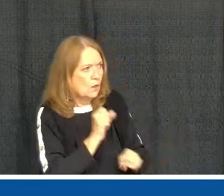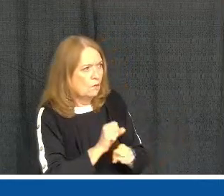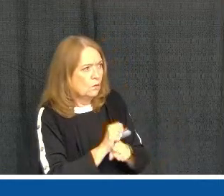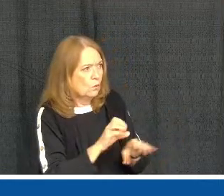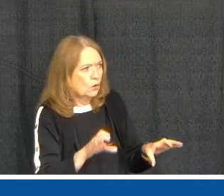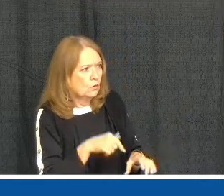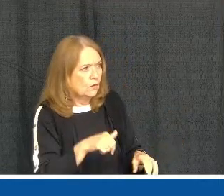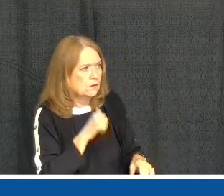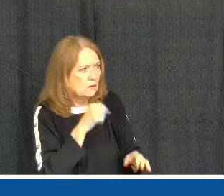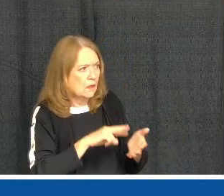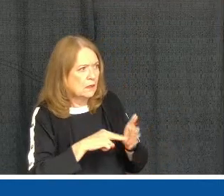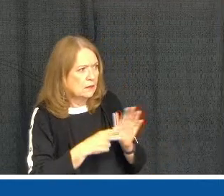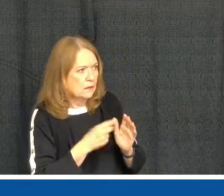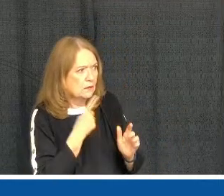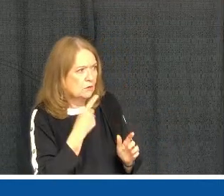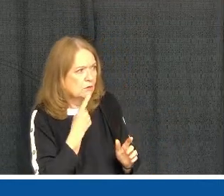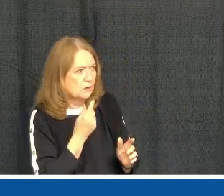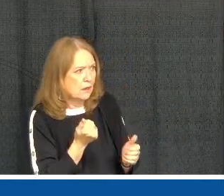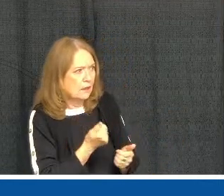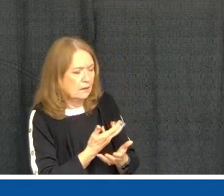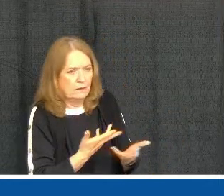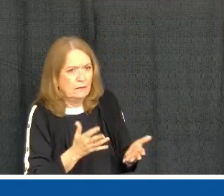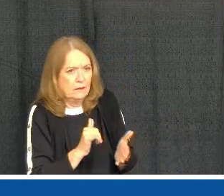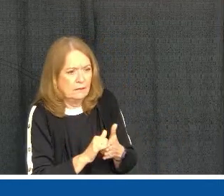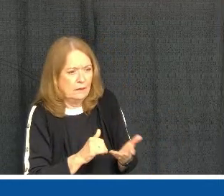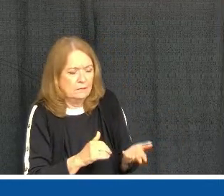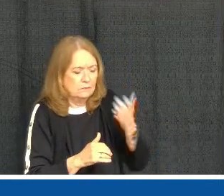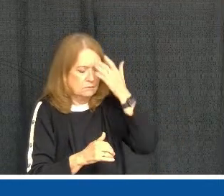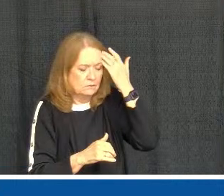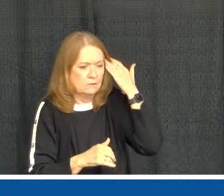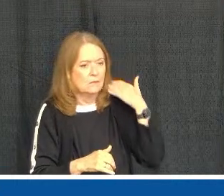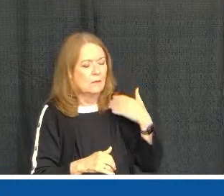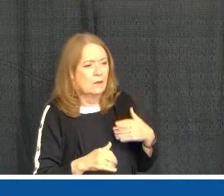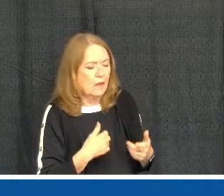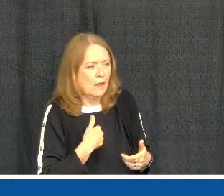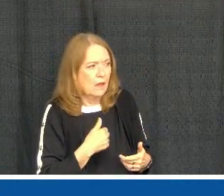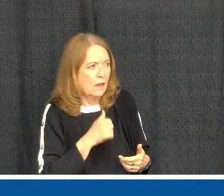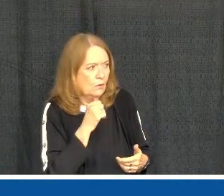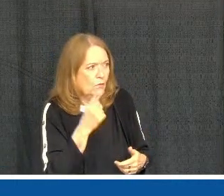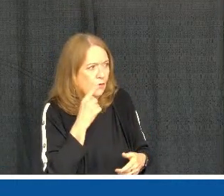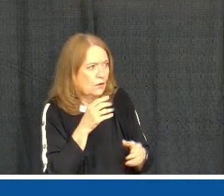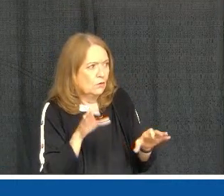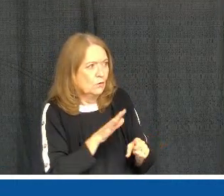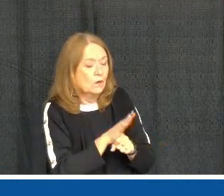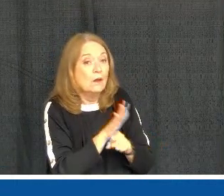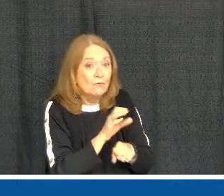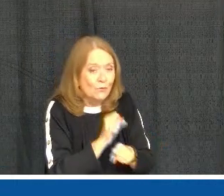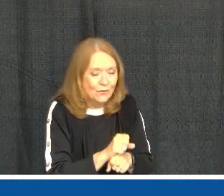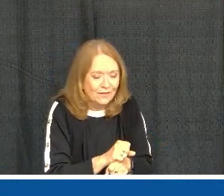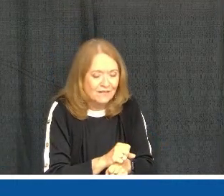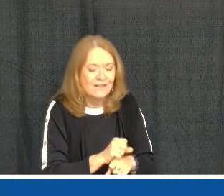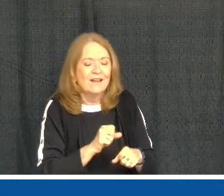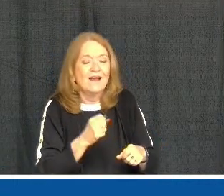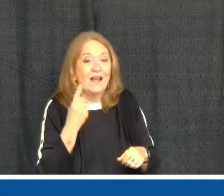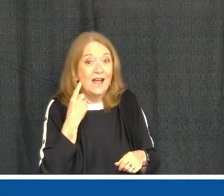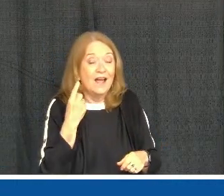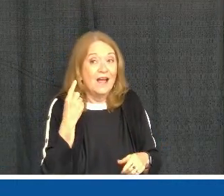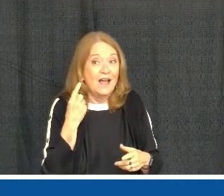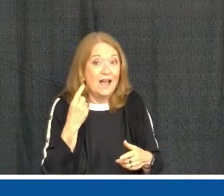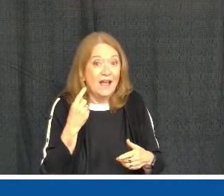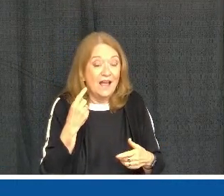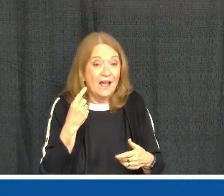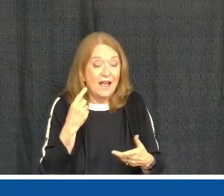is not an intent to say that, you know, that I don't think you're doing enough work. I hear as a city